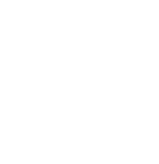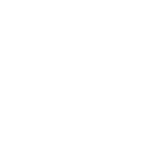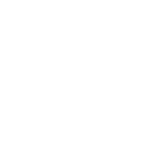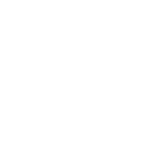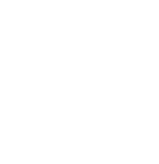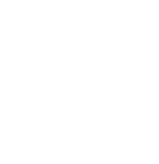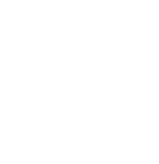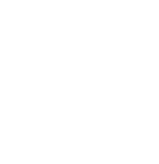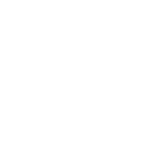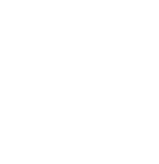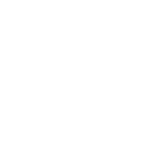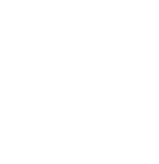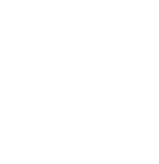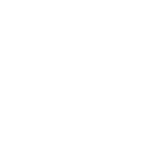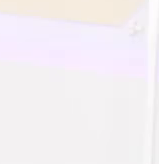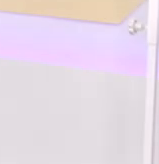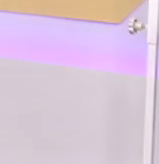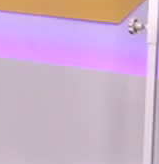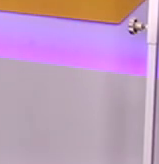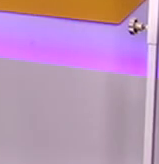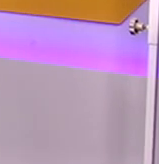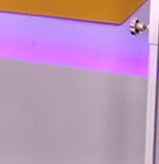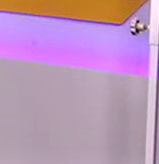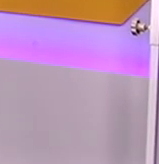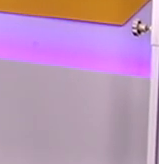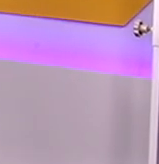EduwebTV KPM.